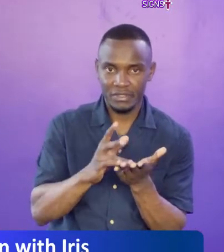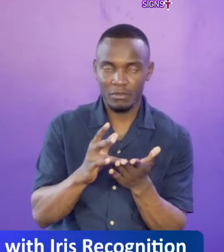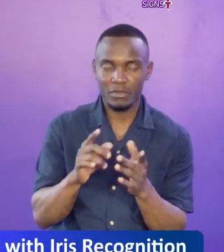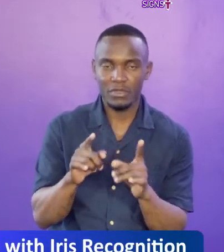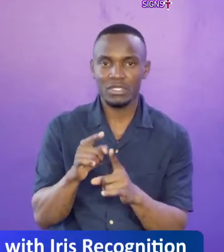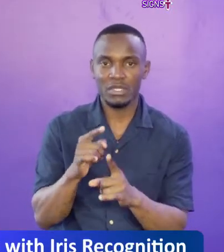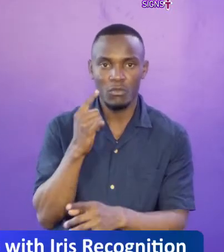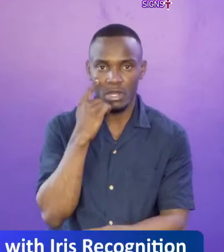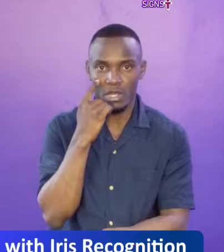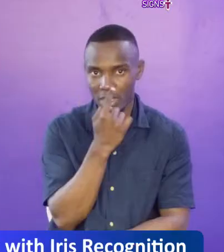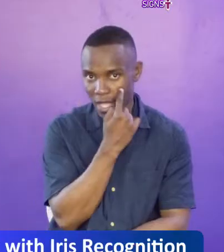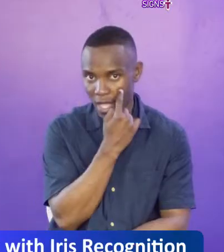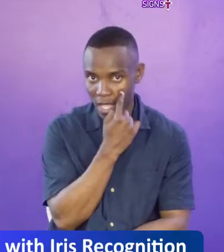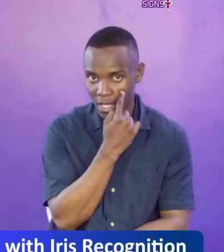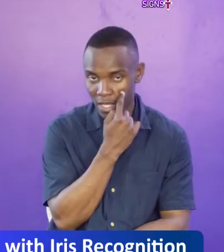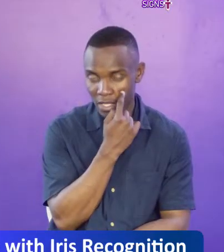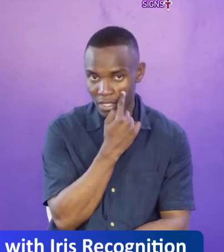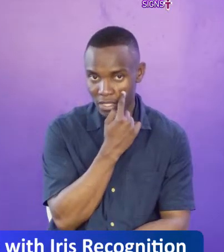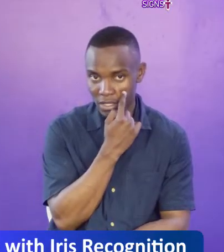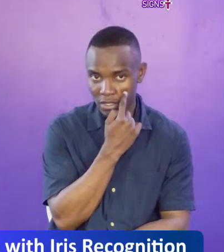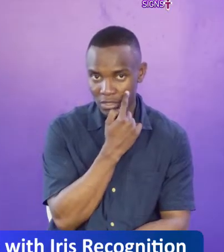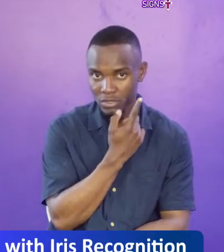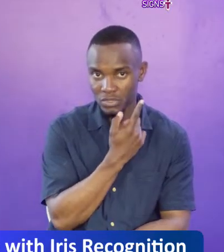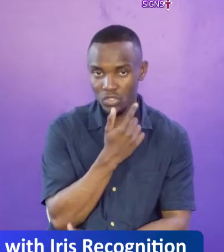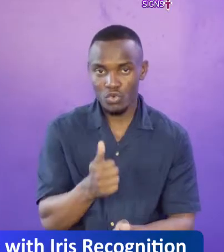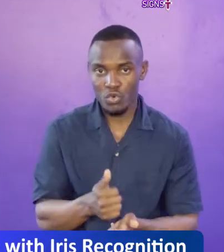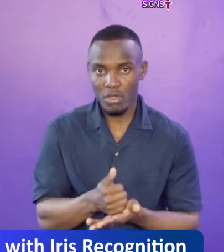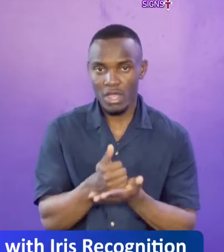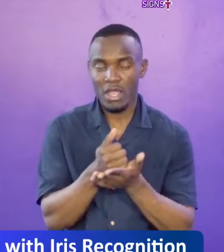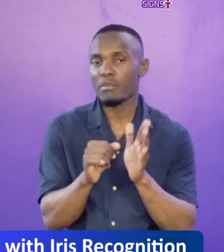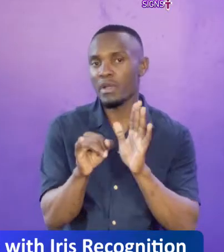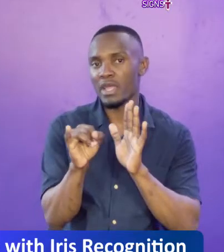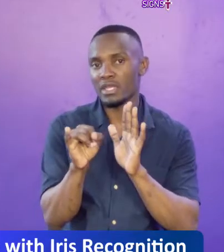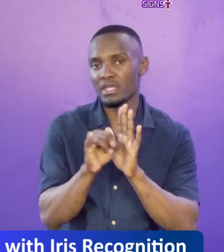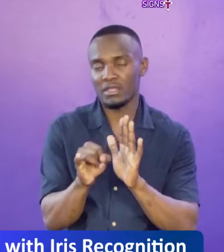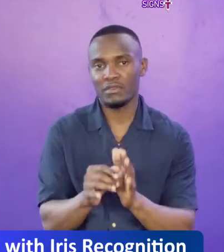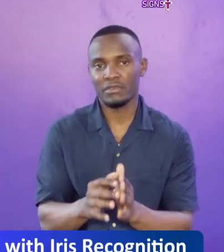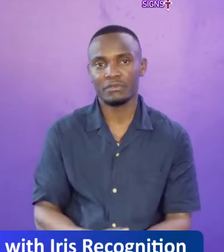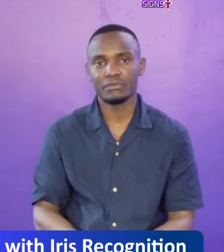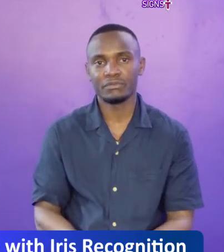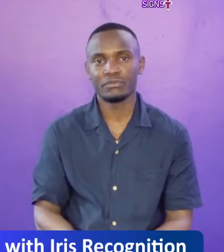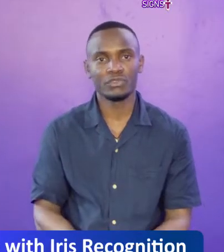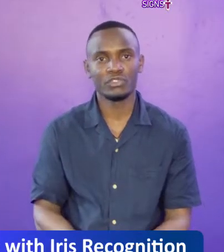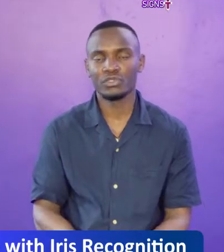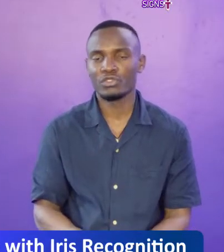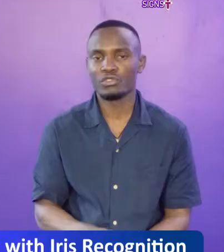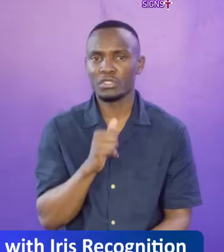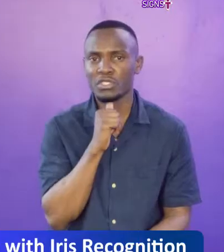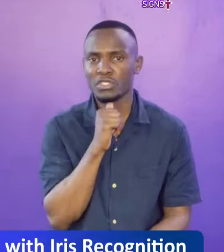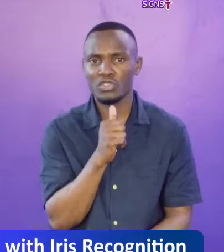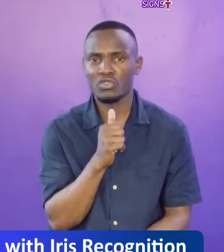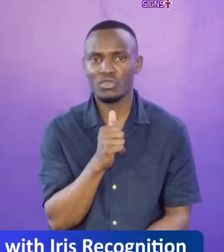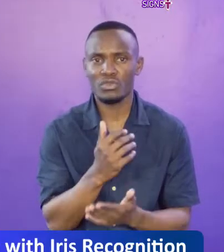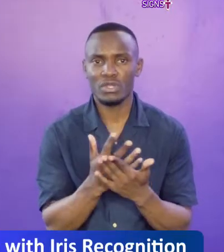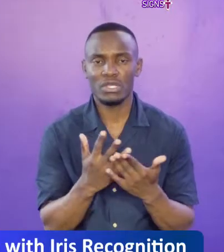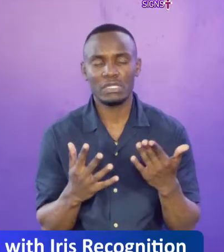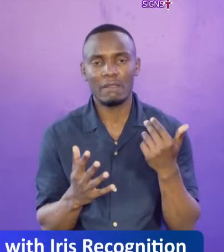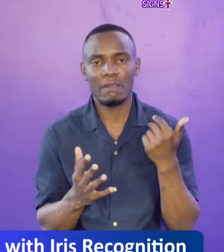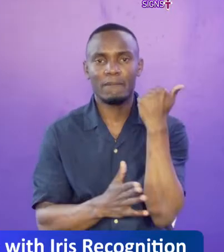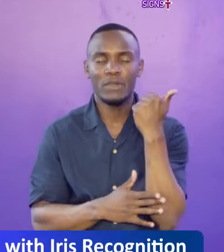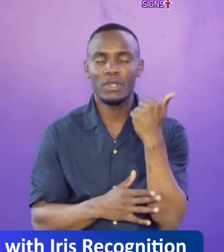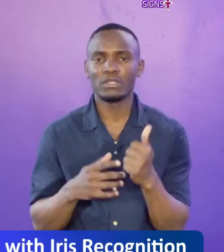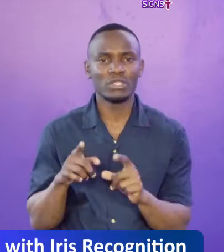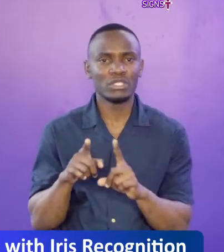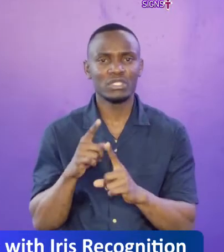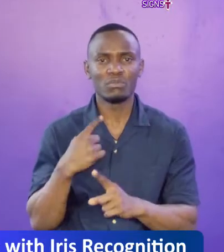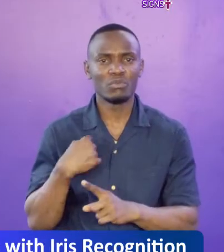as additional layers to the ID. Yeah. Yes. So it's not something We shouldn't be alarmed. we shouldn't be